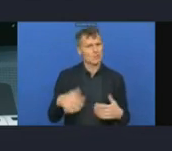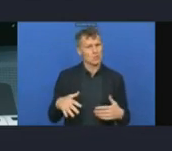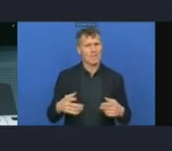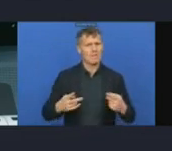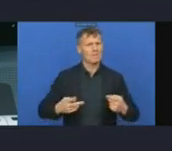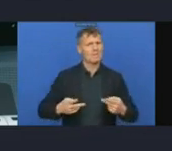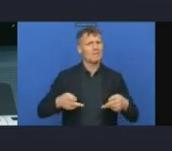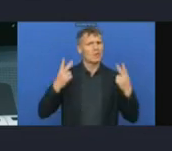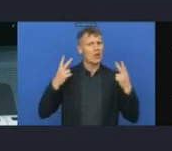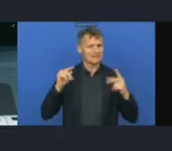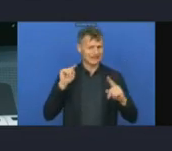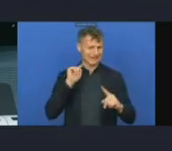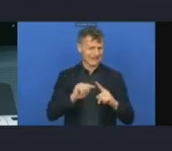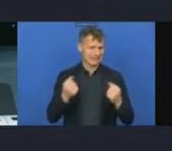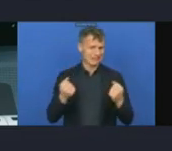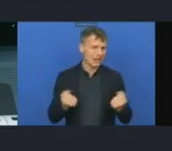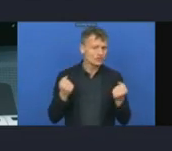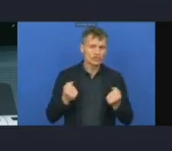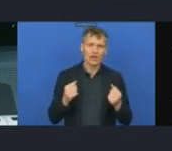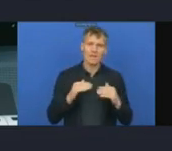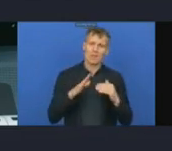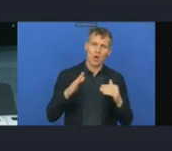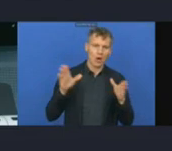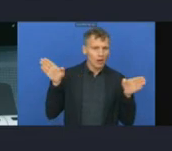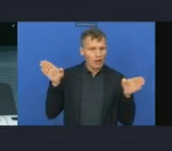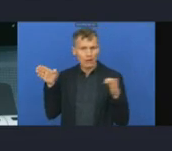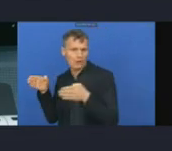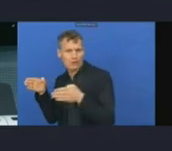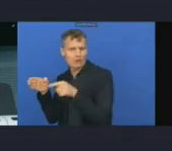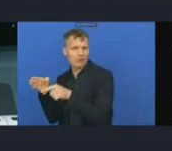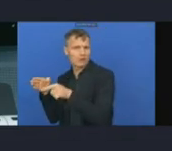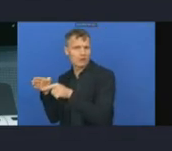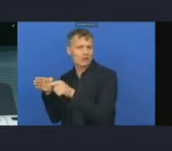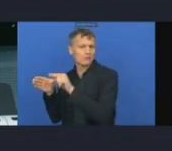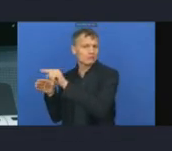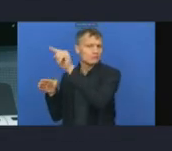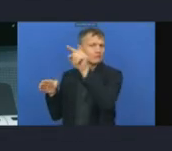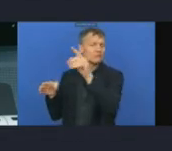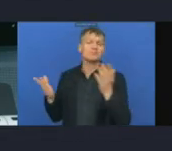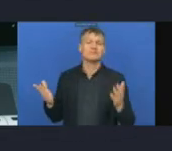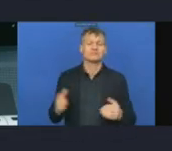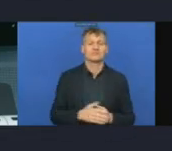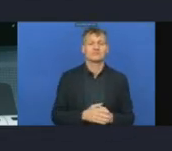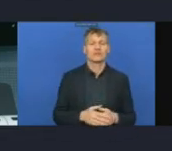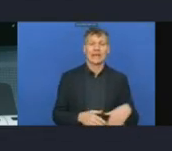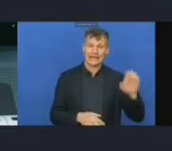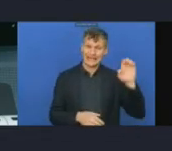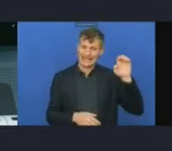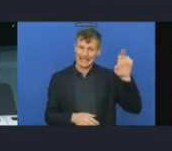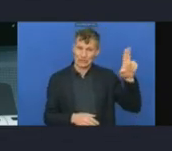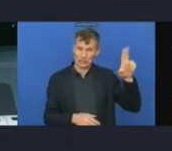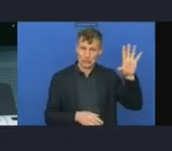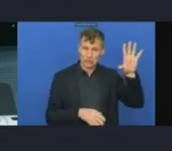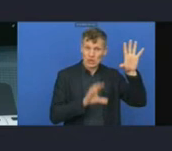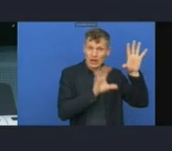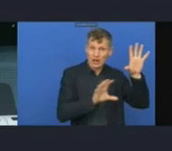to these countries and this organization. Is it true that organization from member states can participate, must participate, can